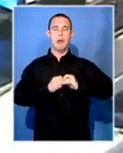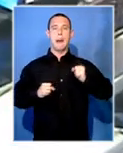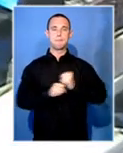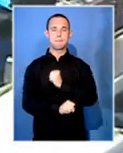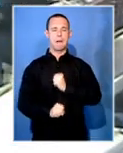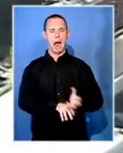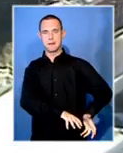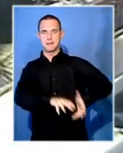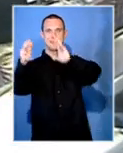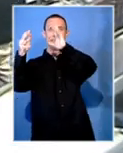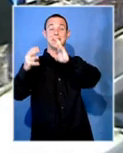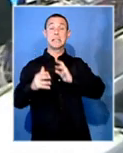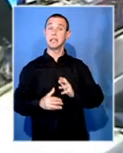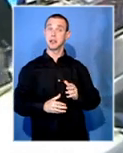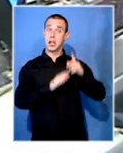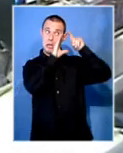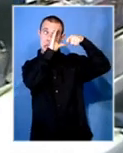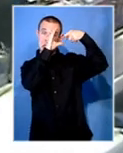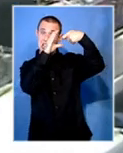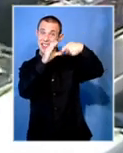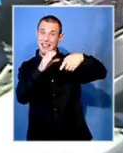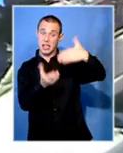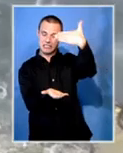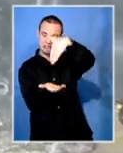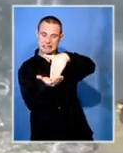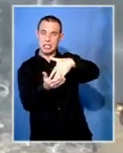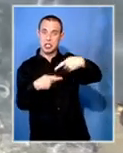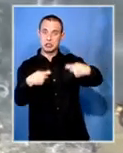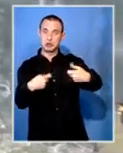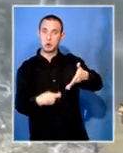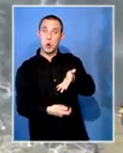of those on the CCTV footage inside the mall escaped, but the Kenyan government